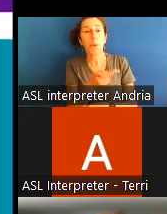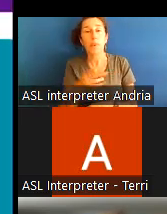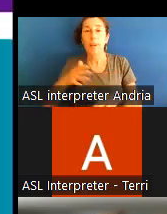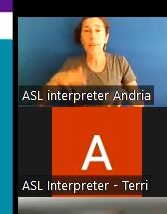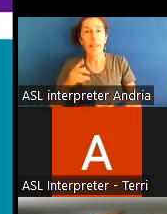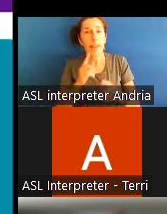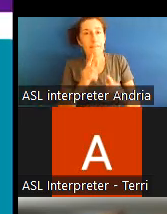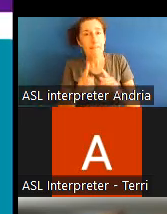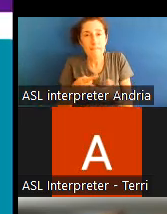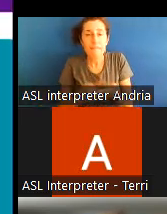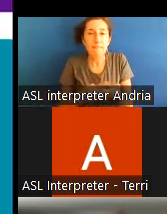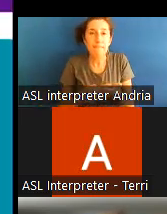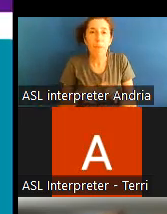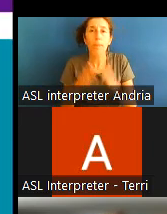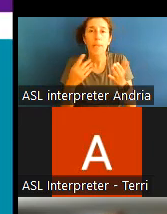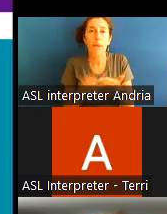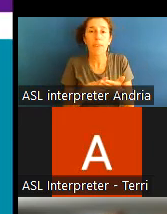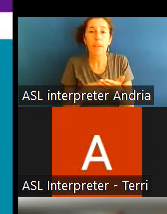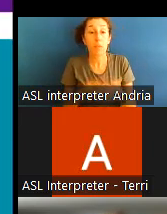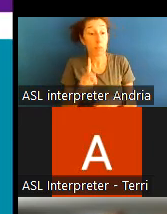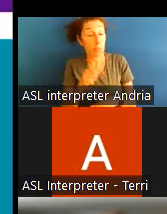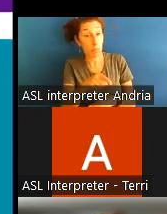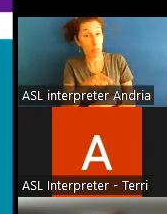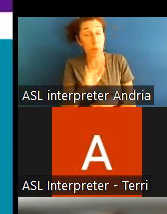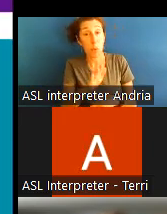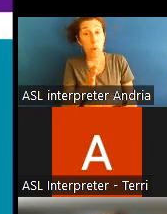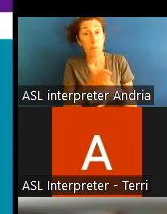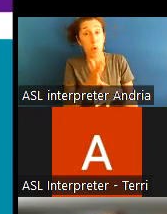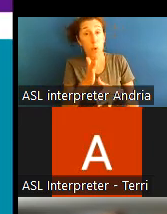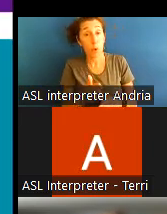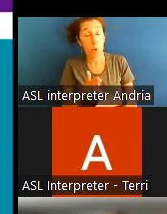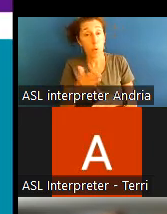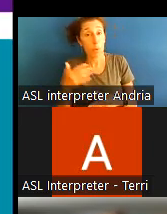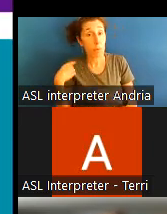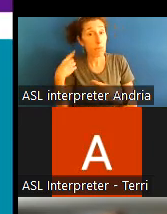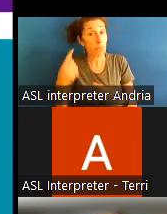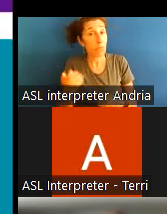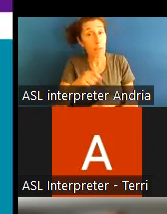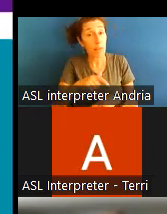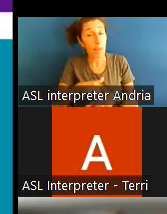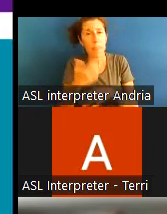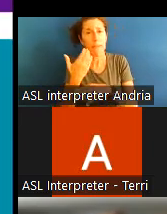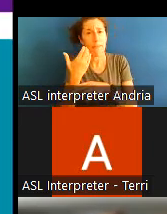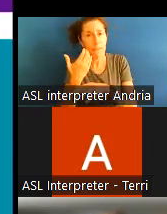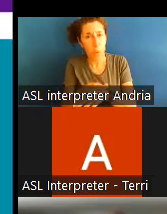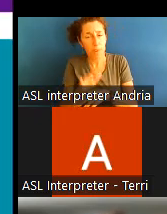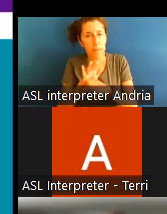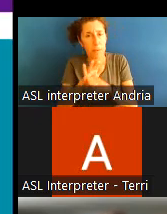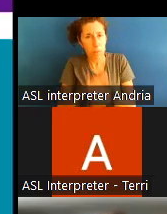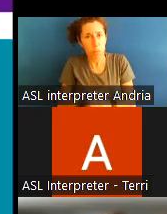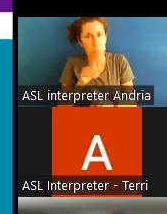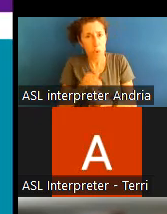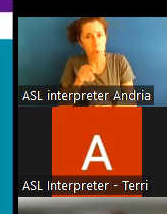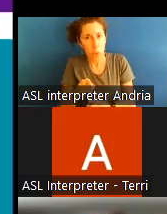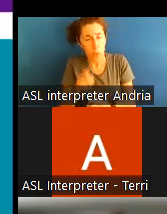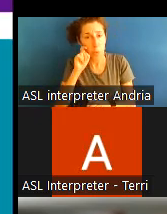ever pressured you or forced you into doing something sexually you didn't want to do? Do you feel you can say